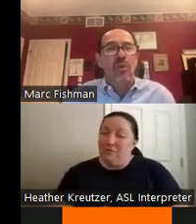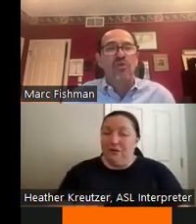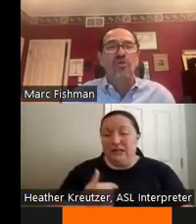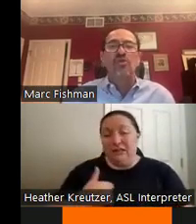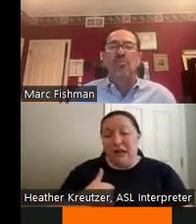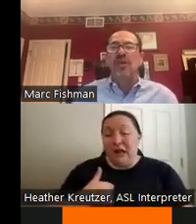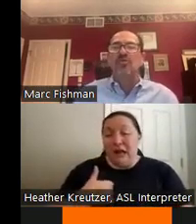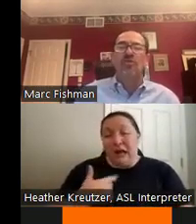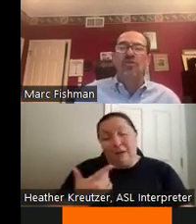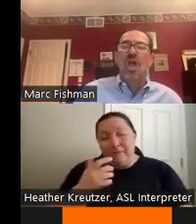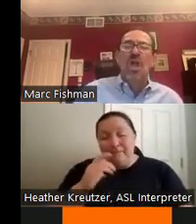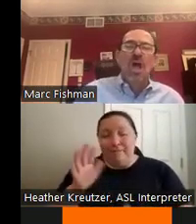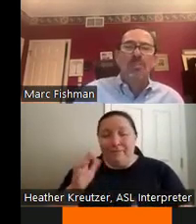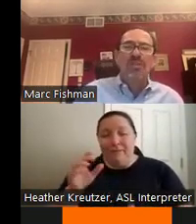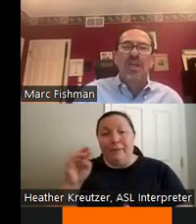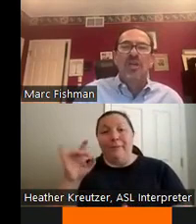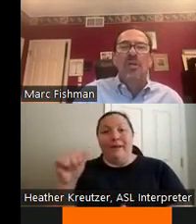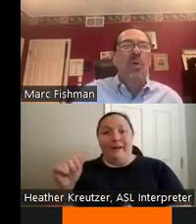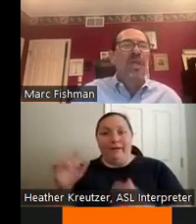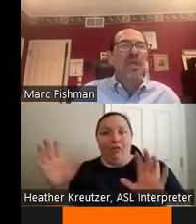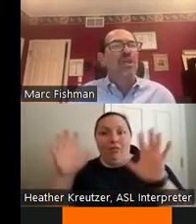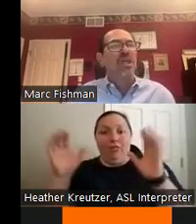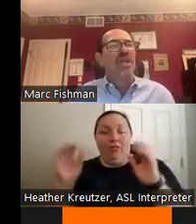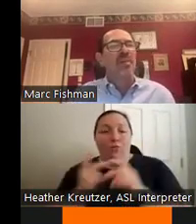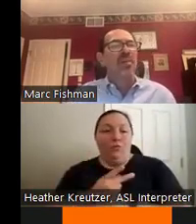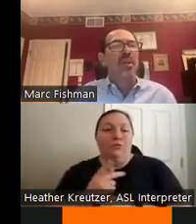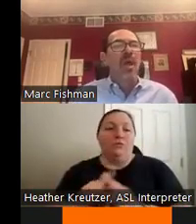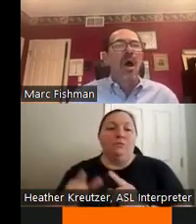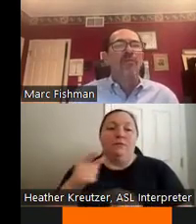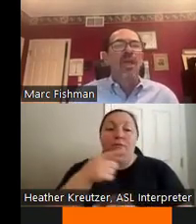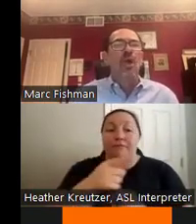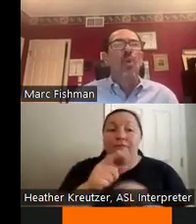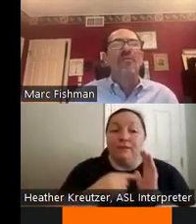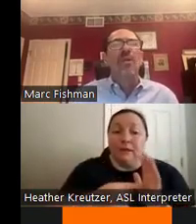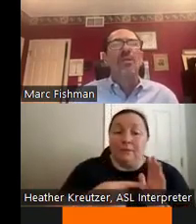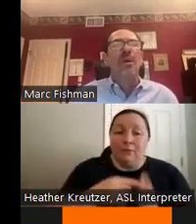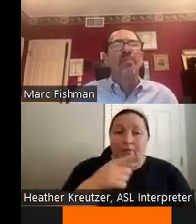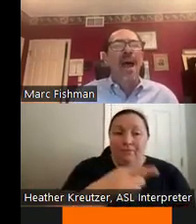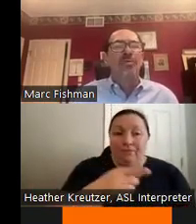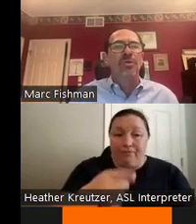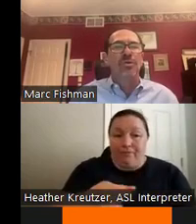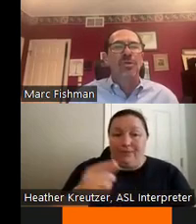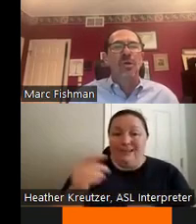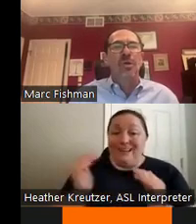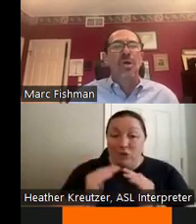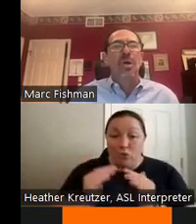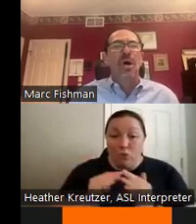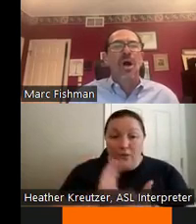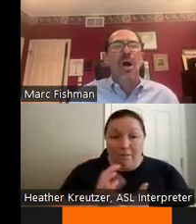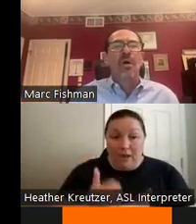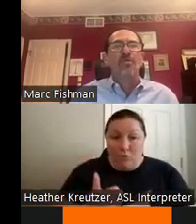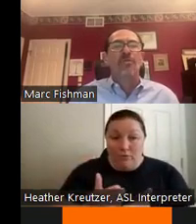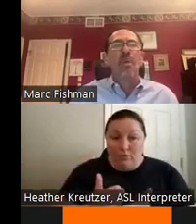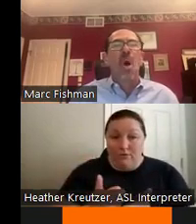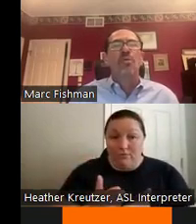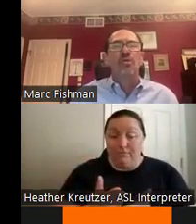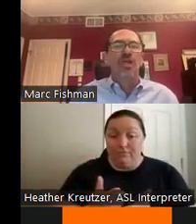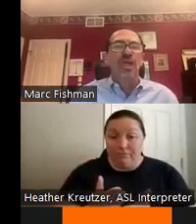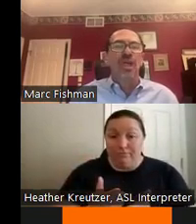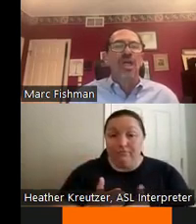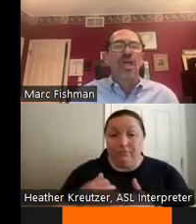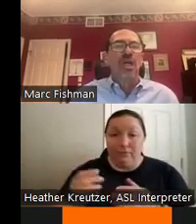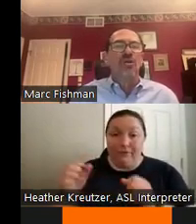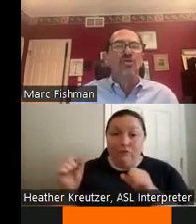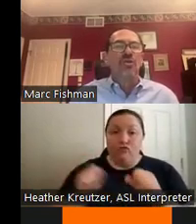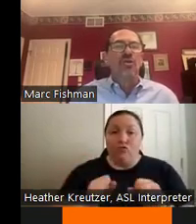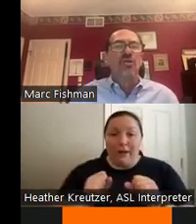exist. And I just want to show you some pictures. Particularly, well, here's an example of equivalent amounts of